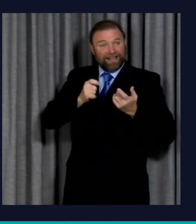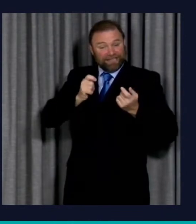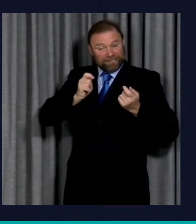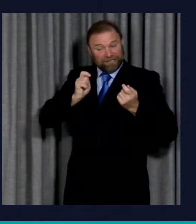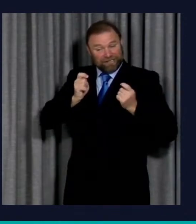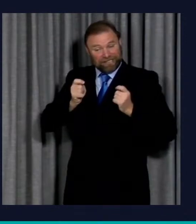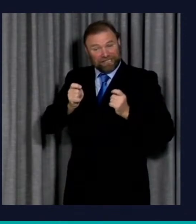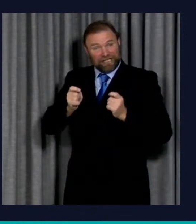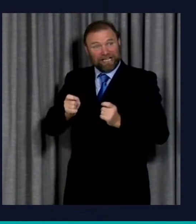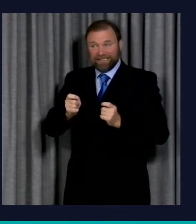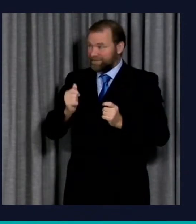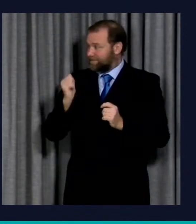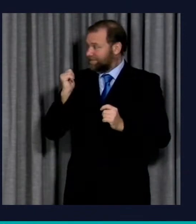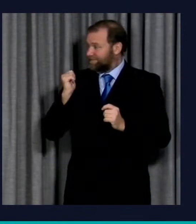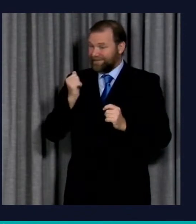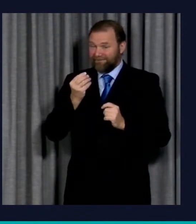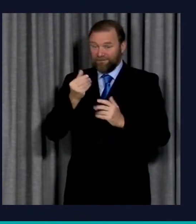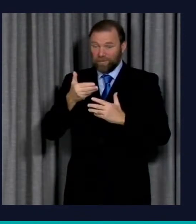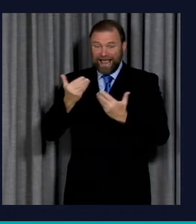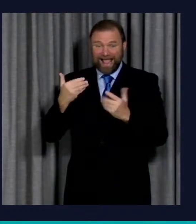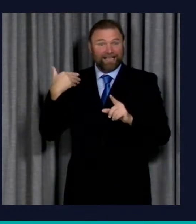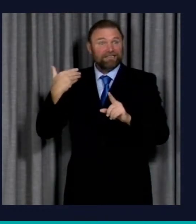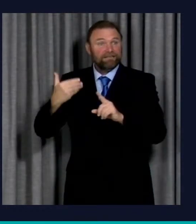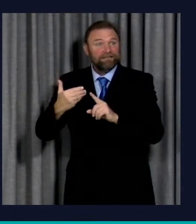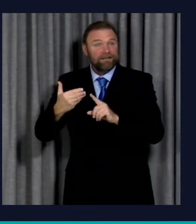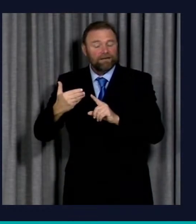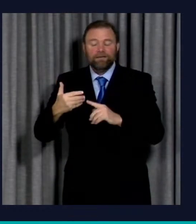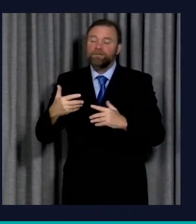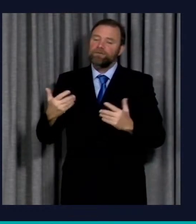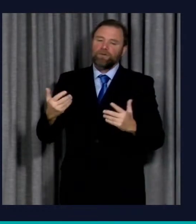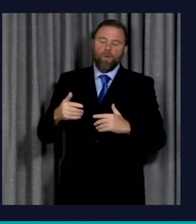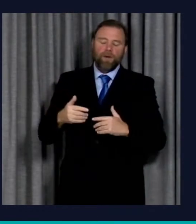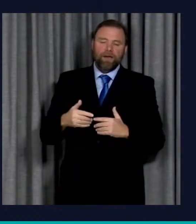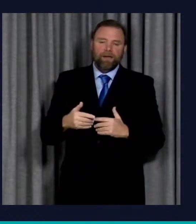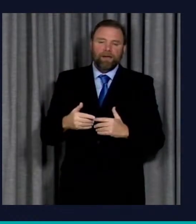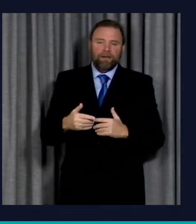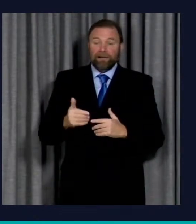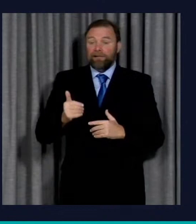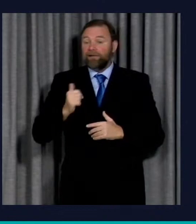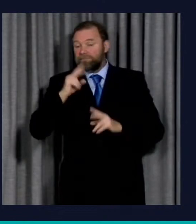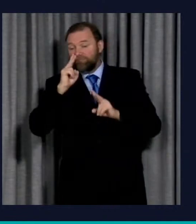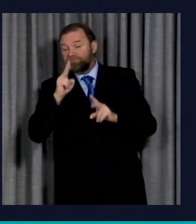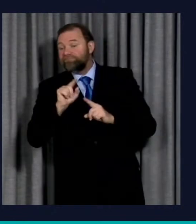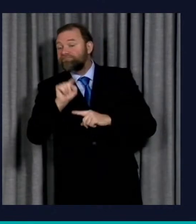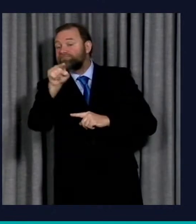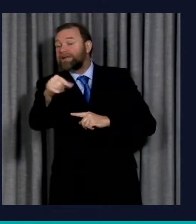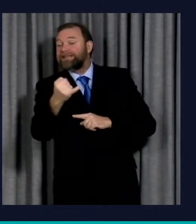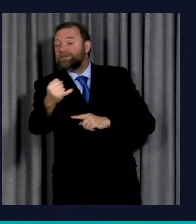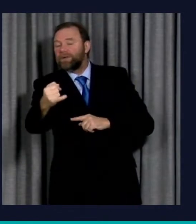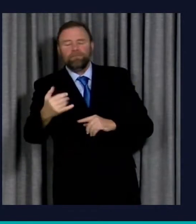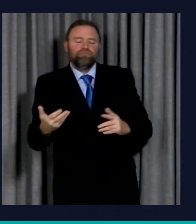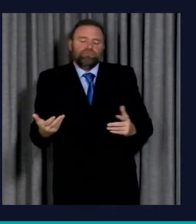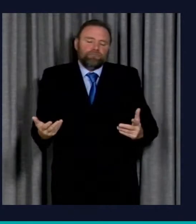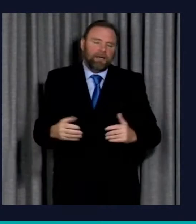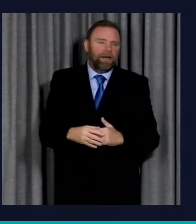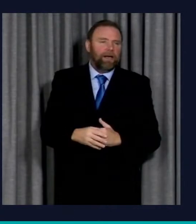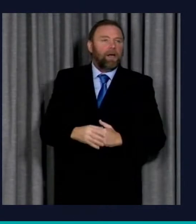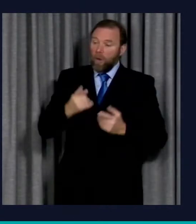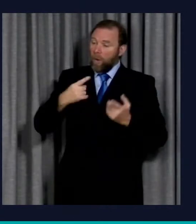in the last few days. So, you know, we have the best modelling that